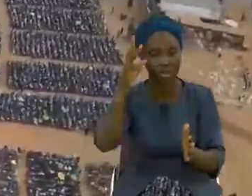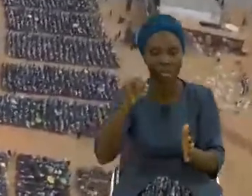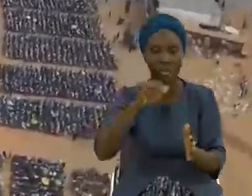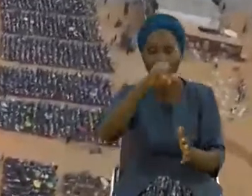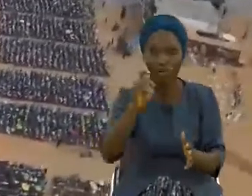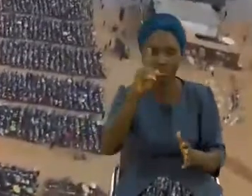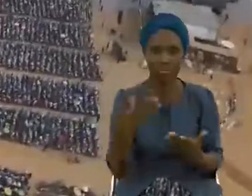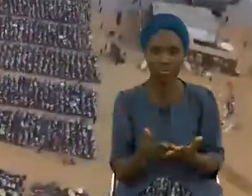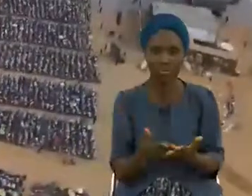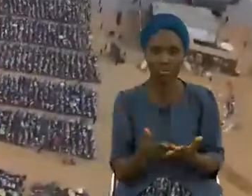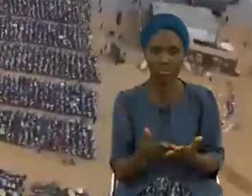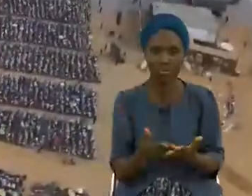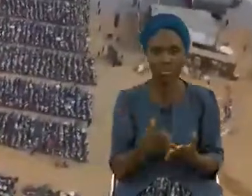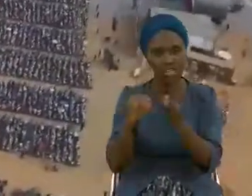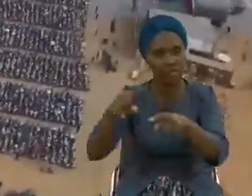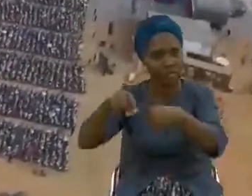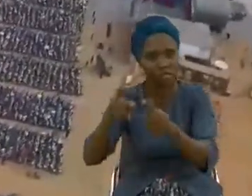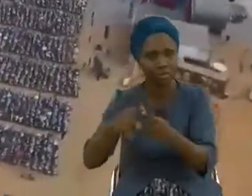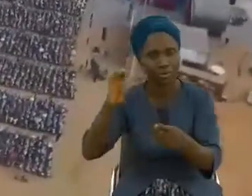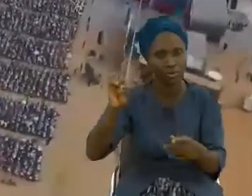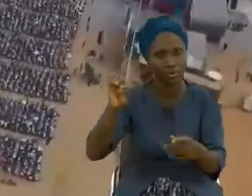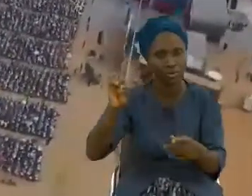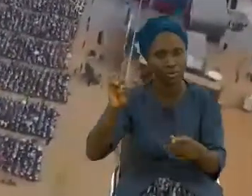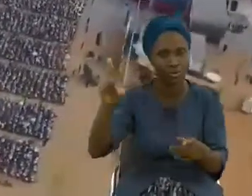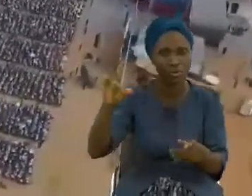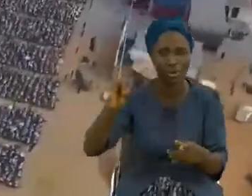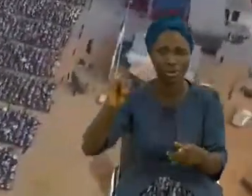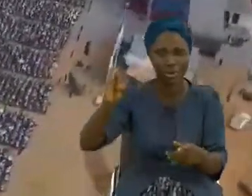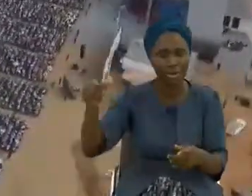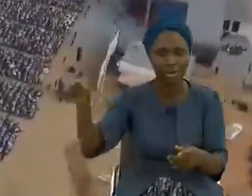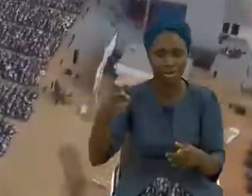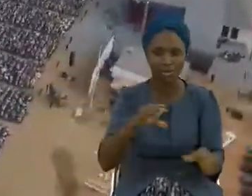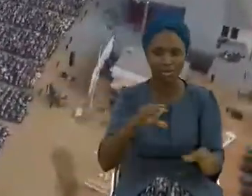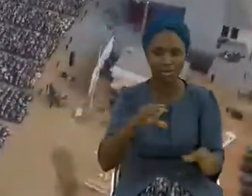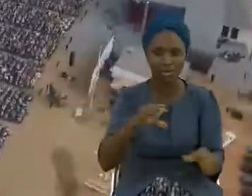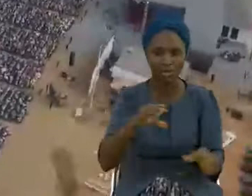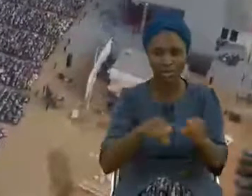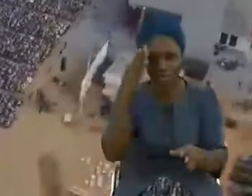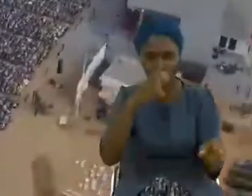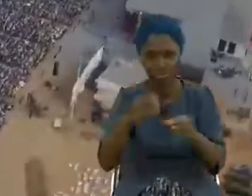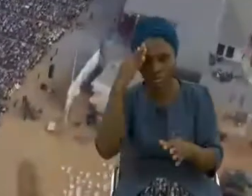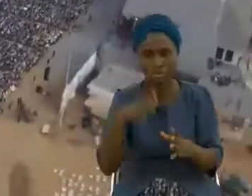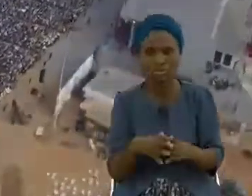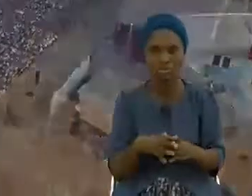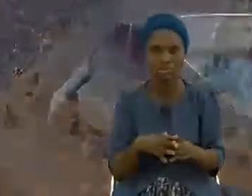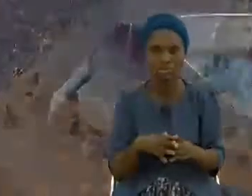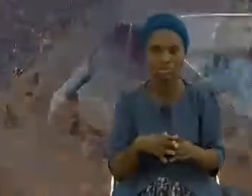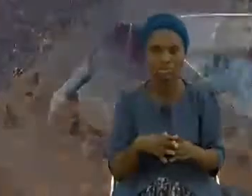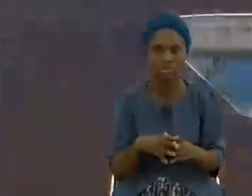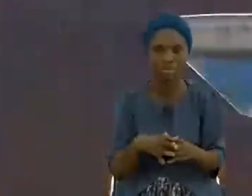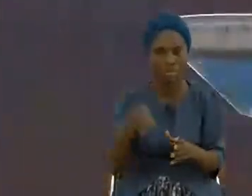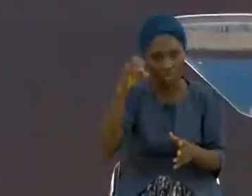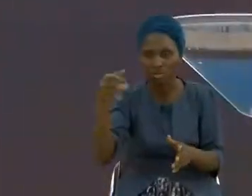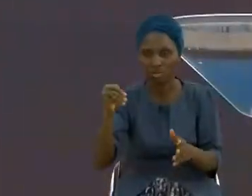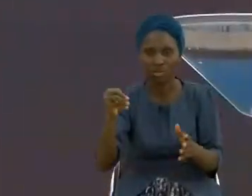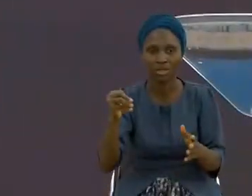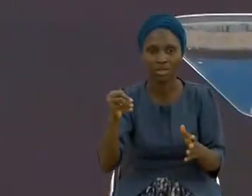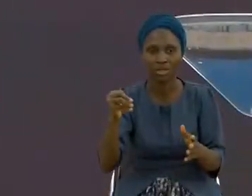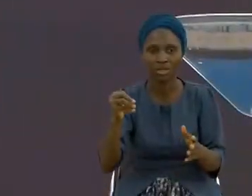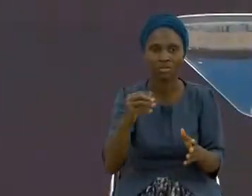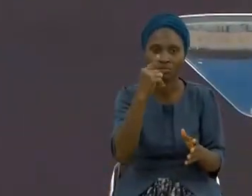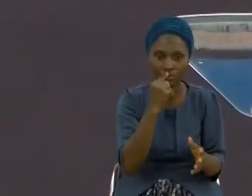please hold your peace i'm going over hold your peace i am going over